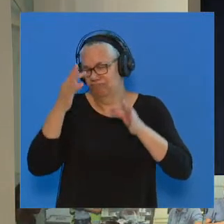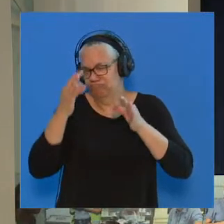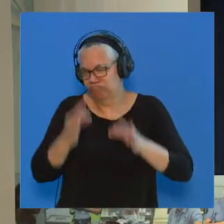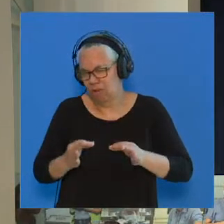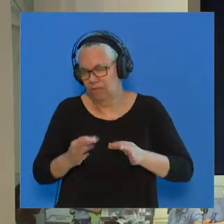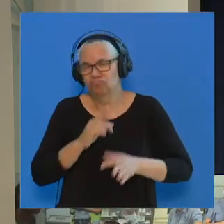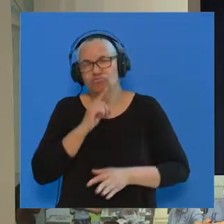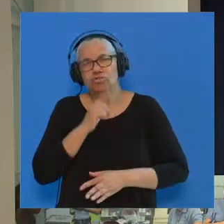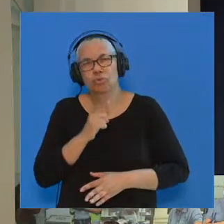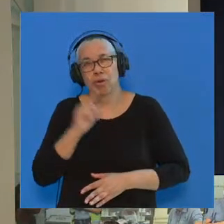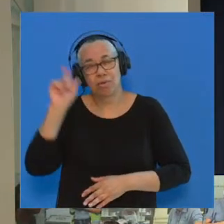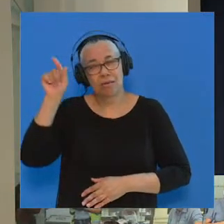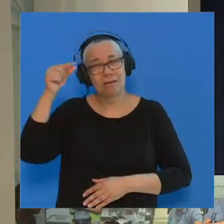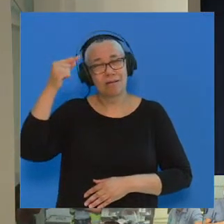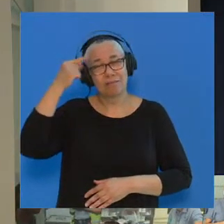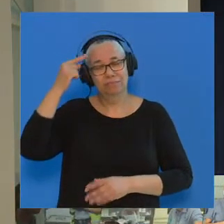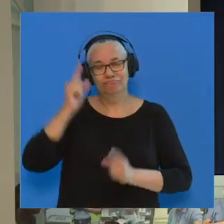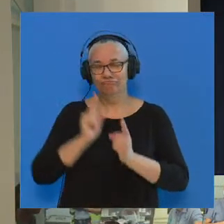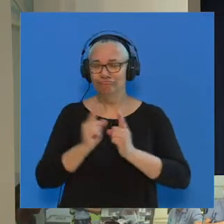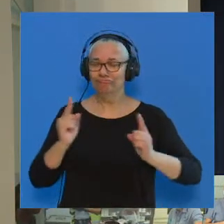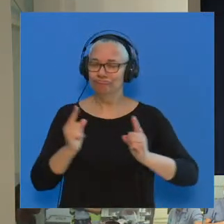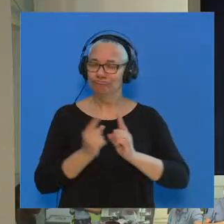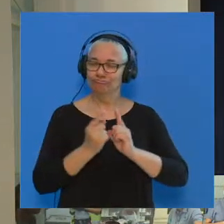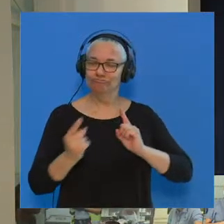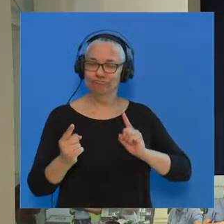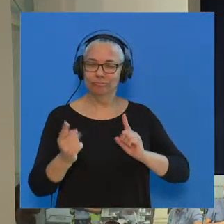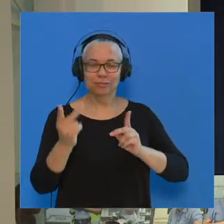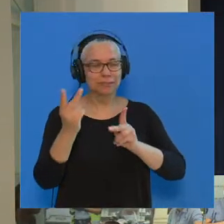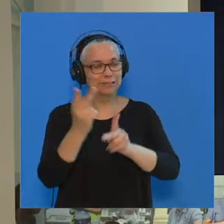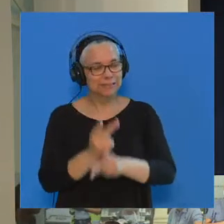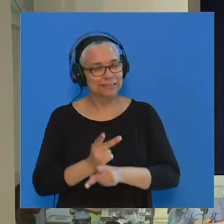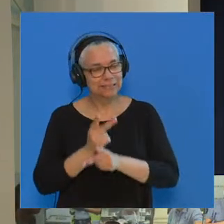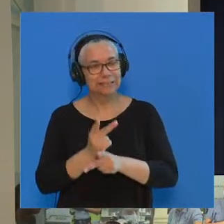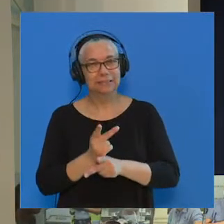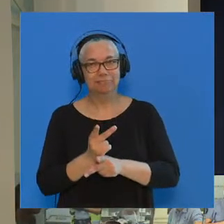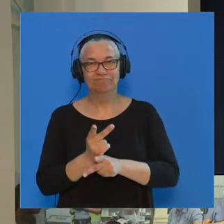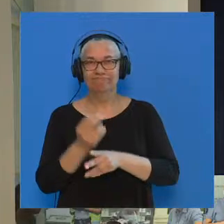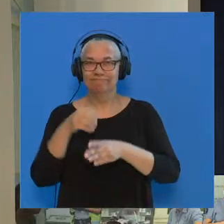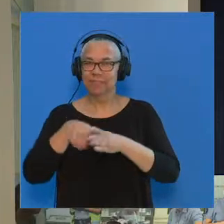government that social distancing can be maintained in the schools